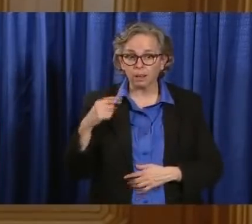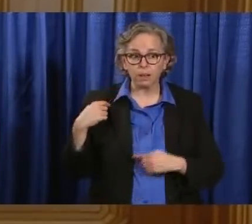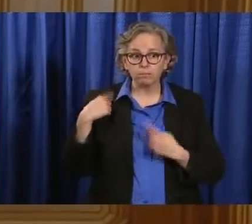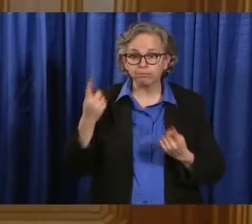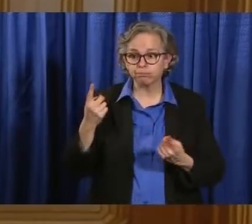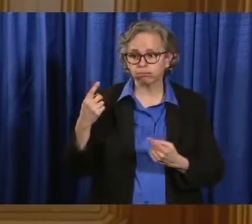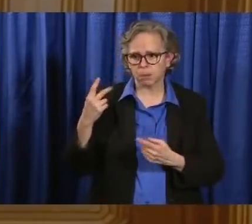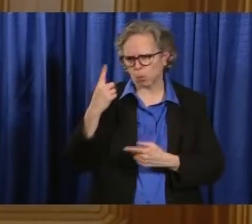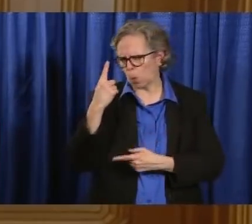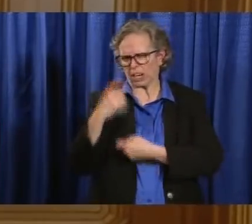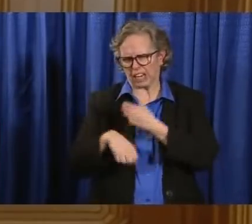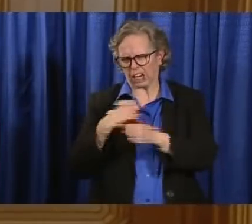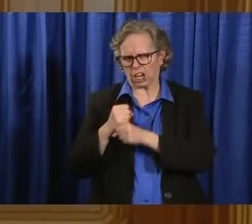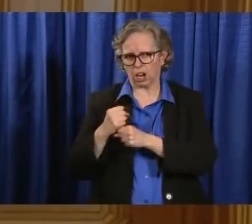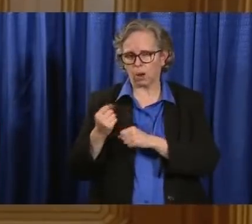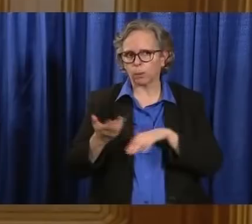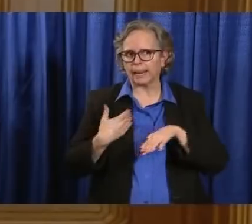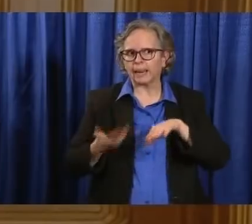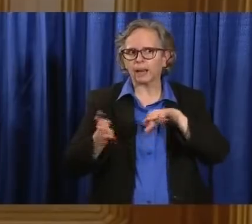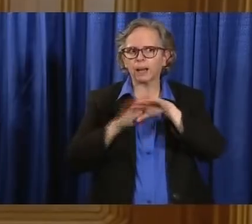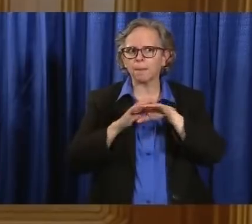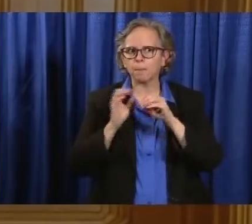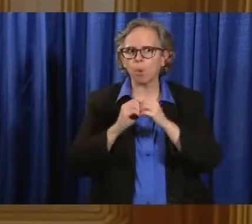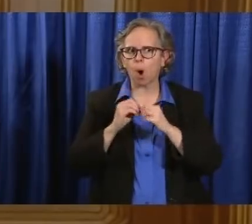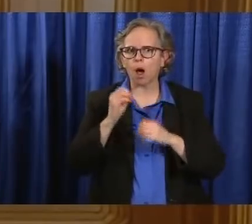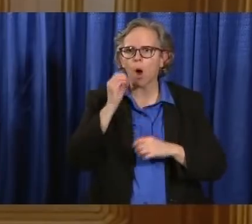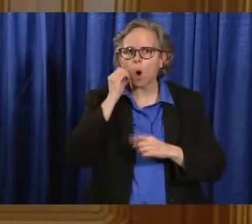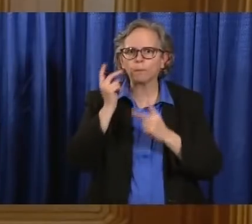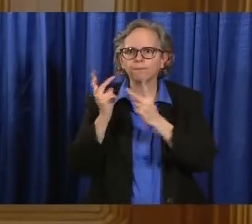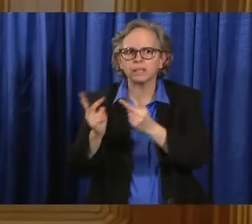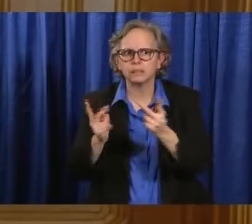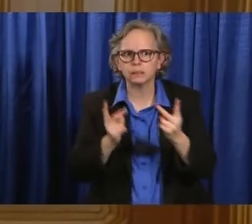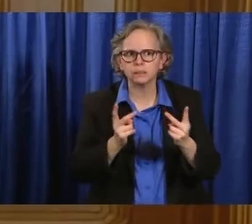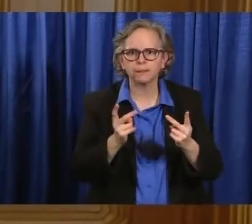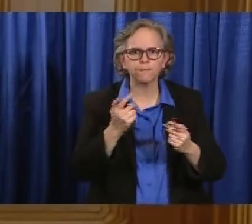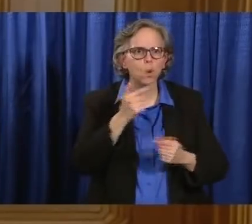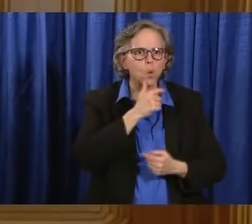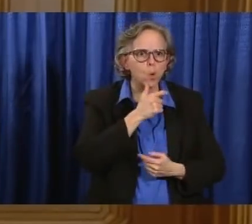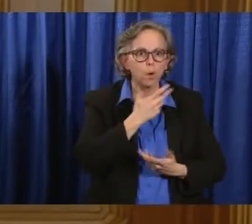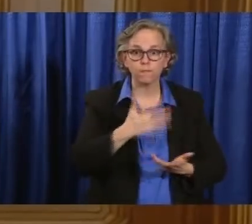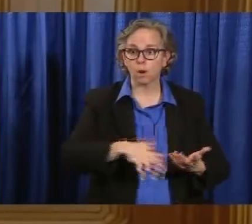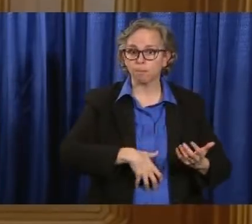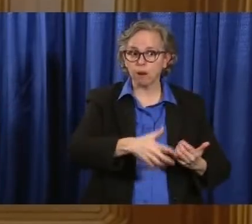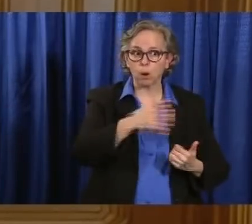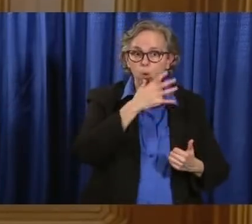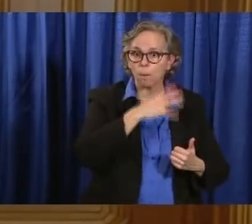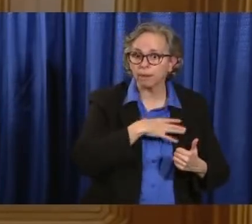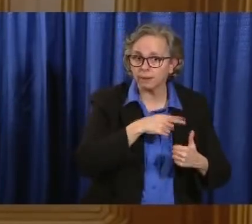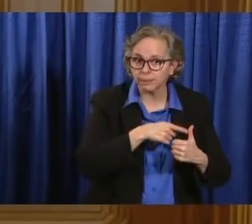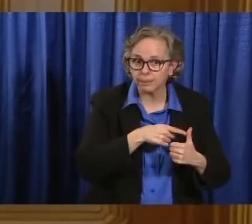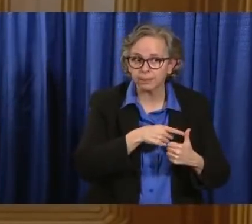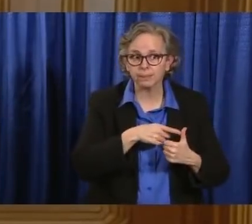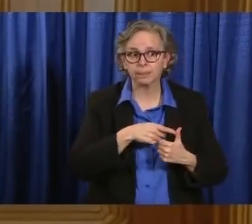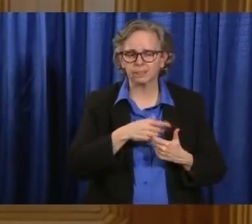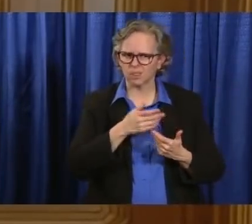home visits for pregnant women who are in difficult circumstances because of poverty or drug